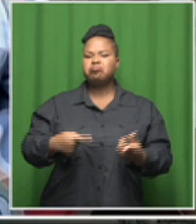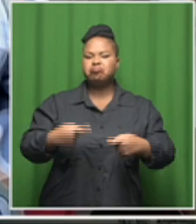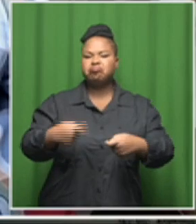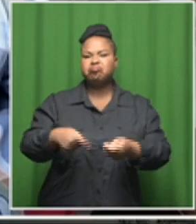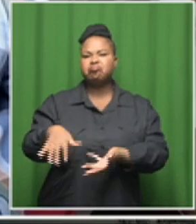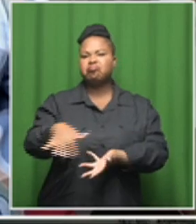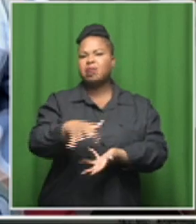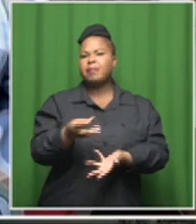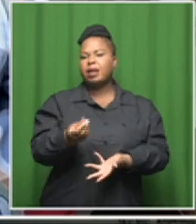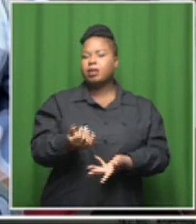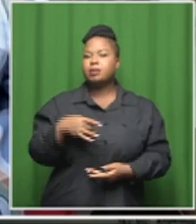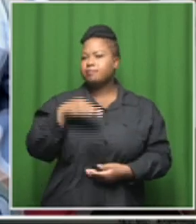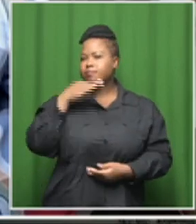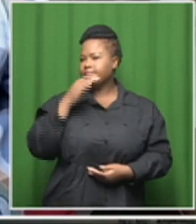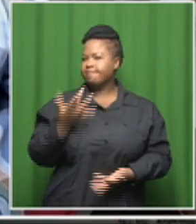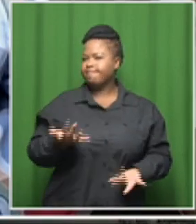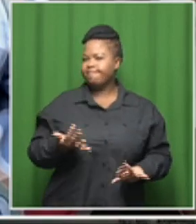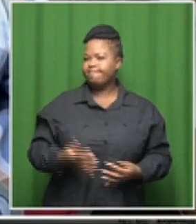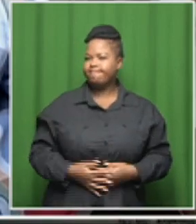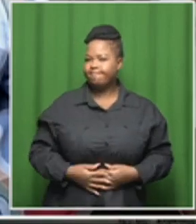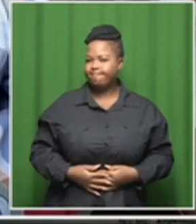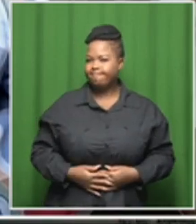this concept are.